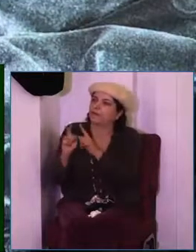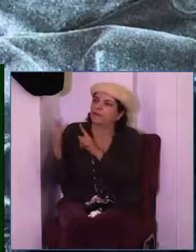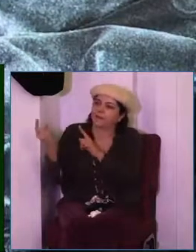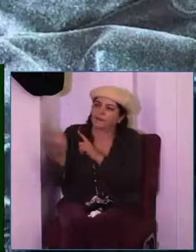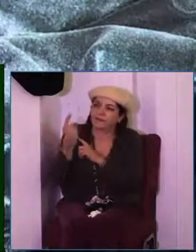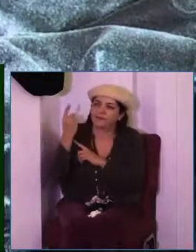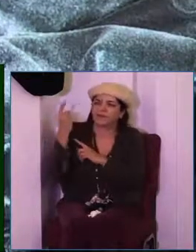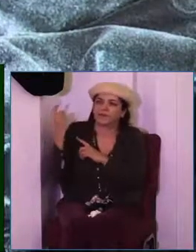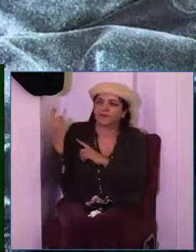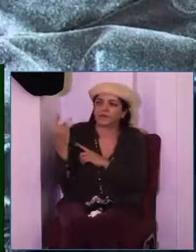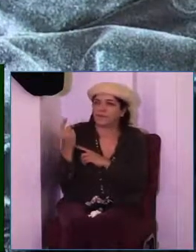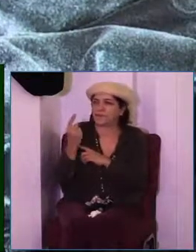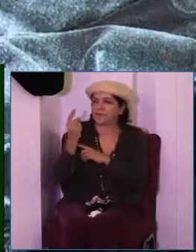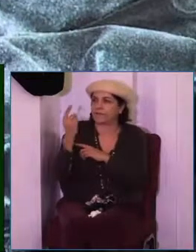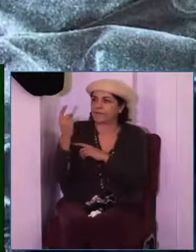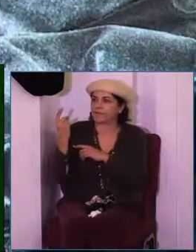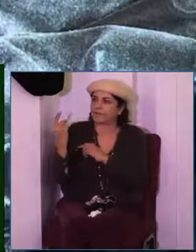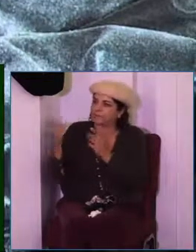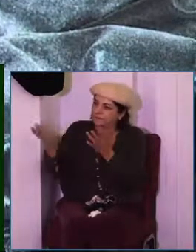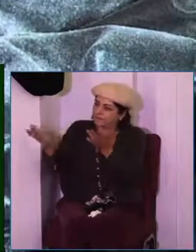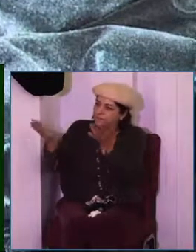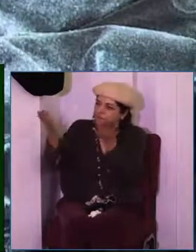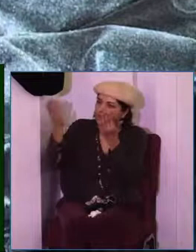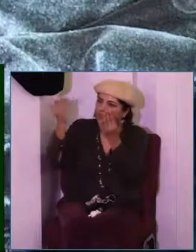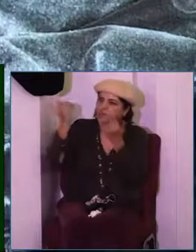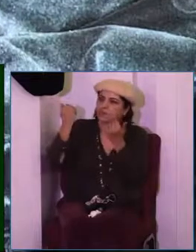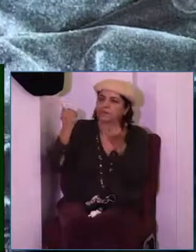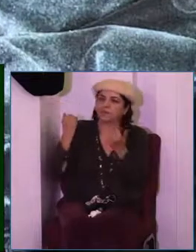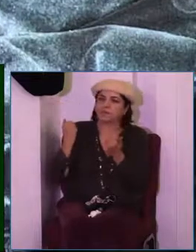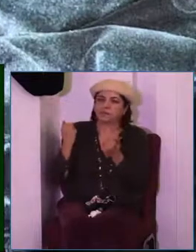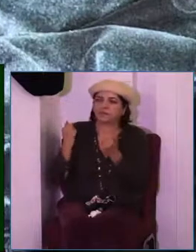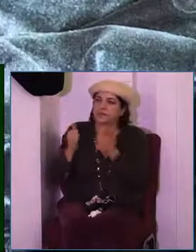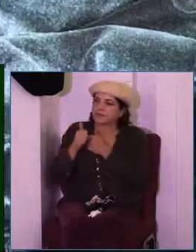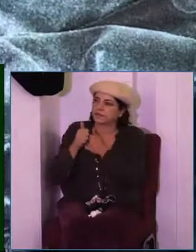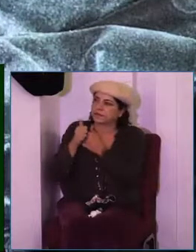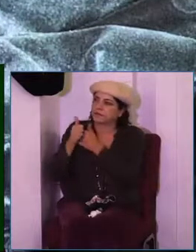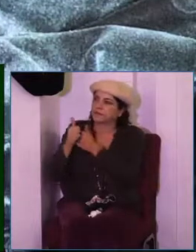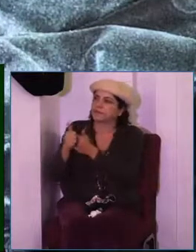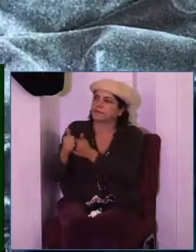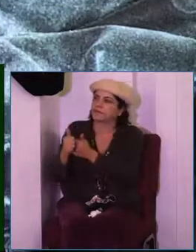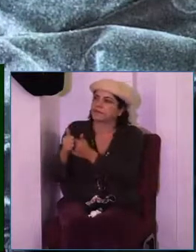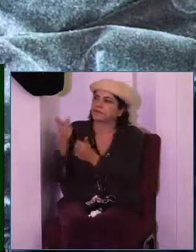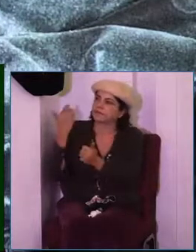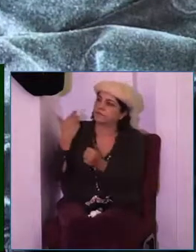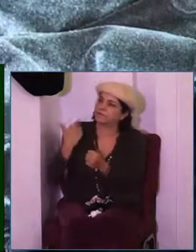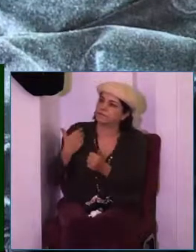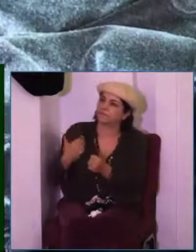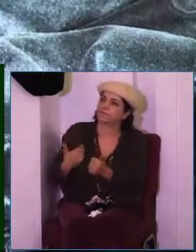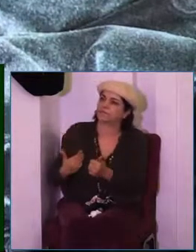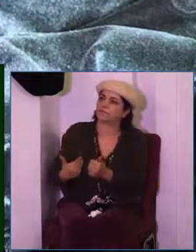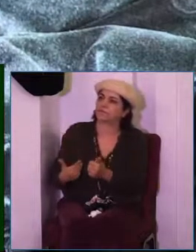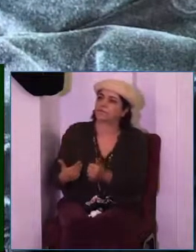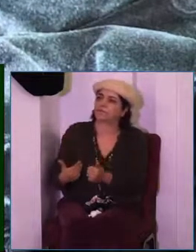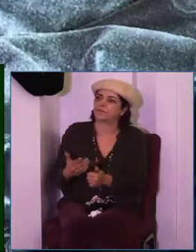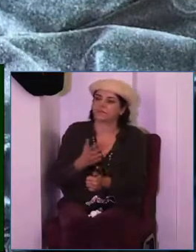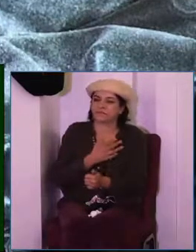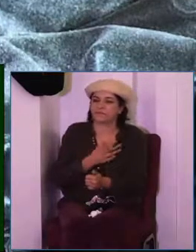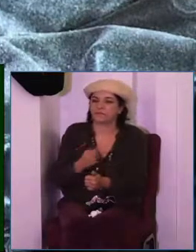afraid. I go before you always. Come, follow me,